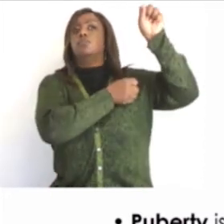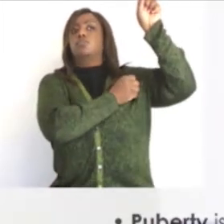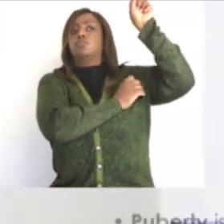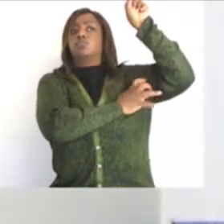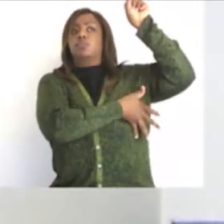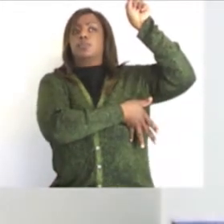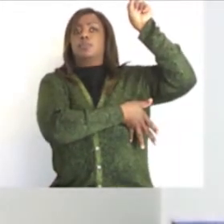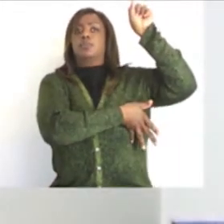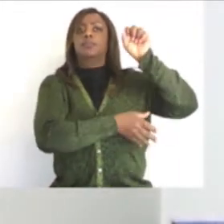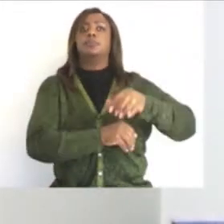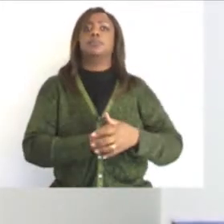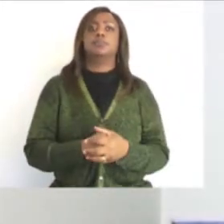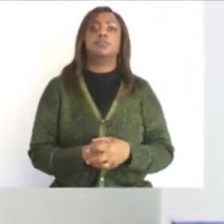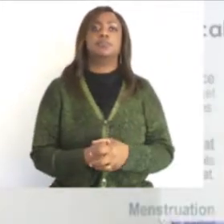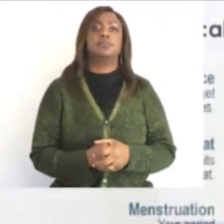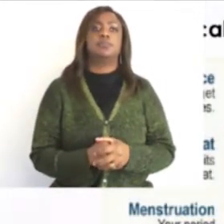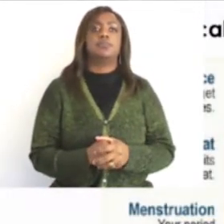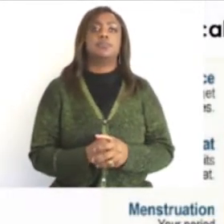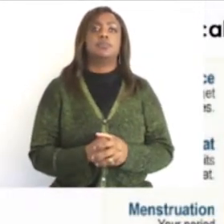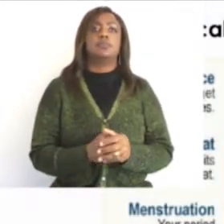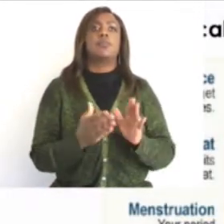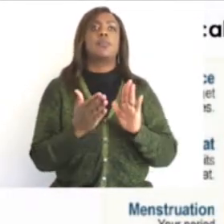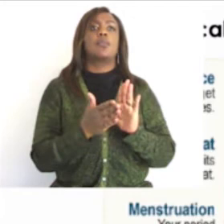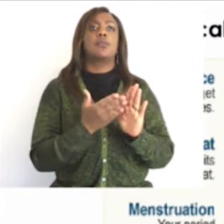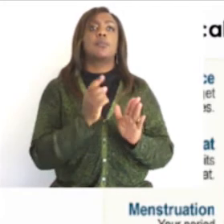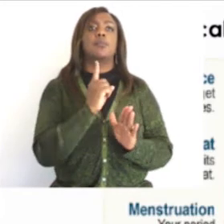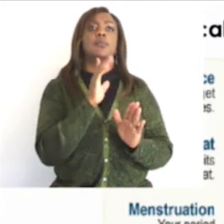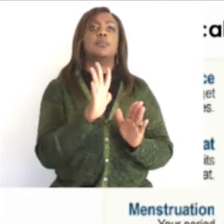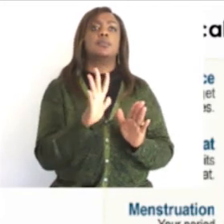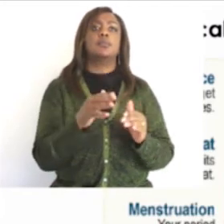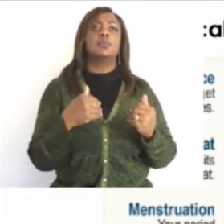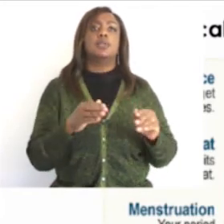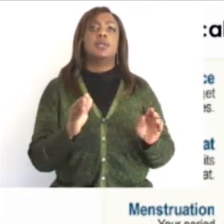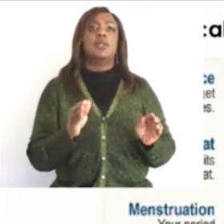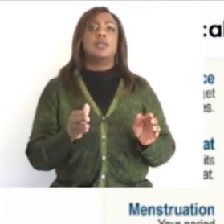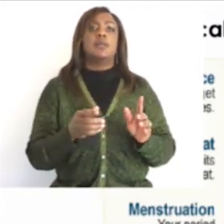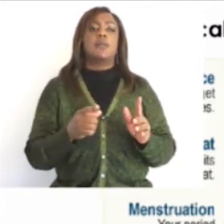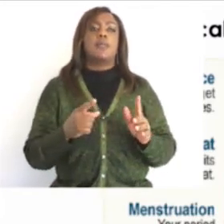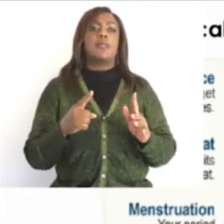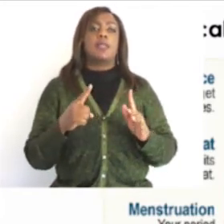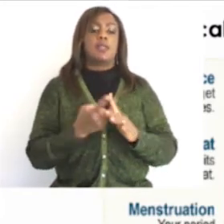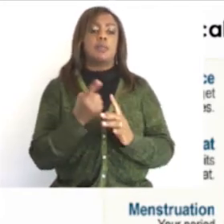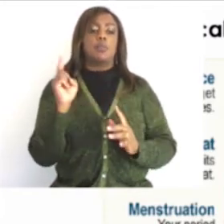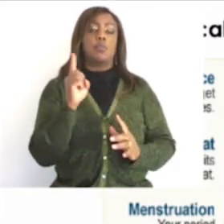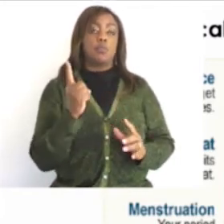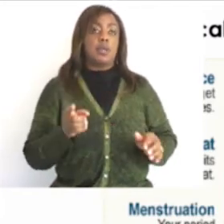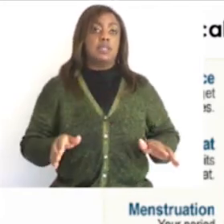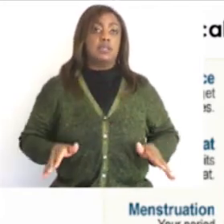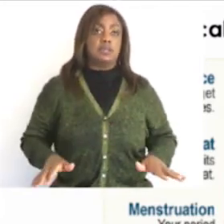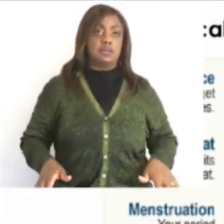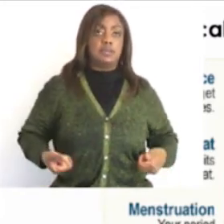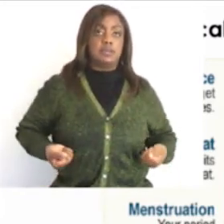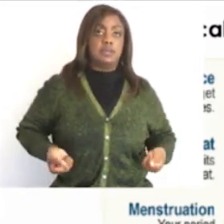to page 15. On page 15, we start with our first competence. Boys and girls,